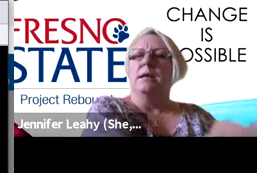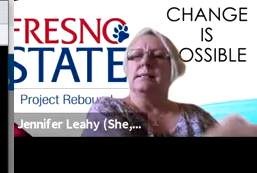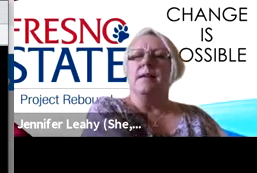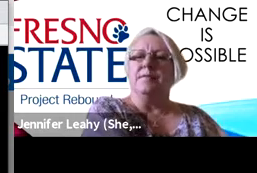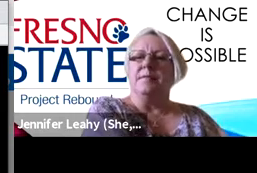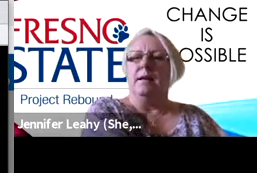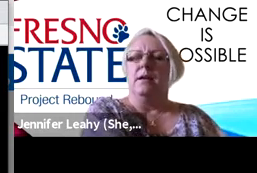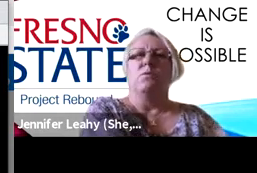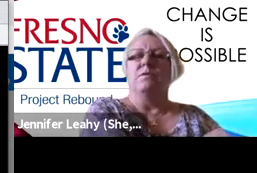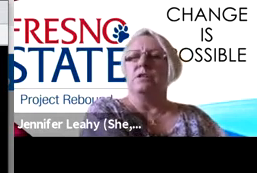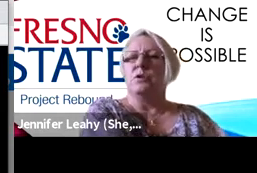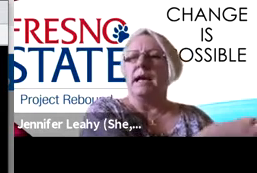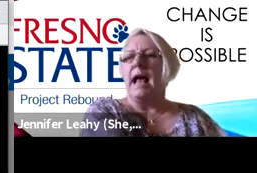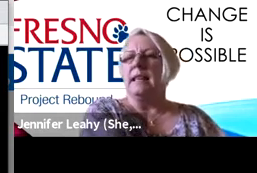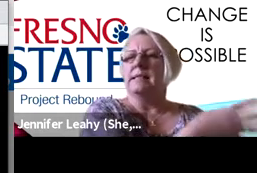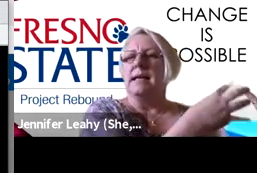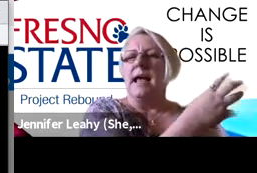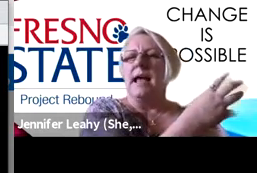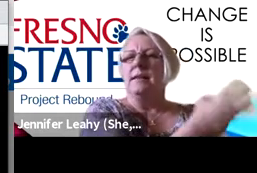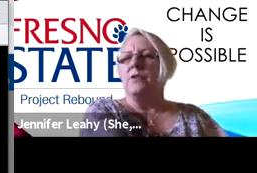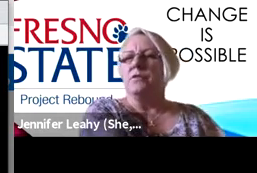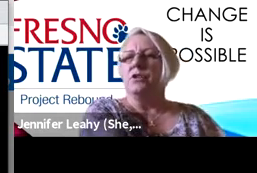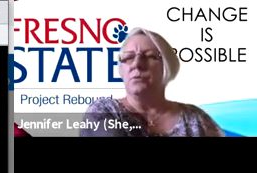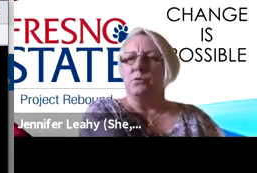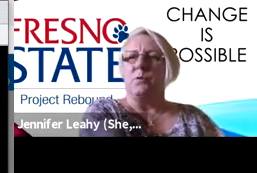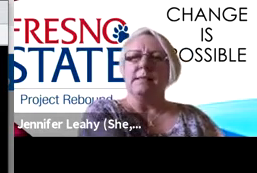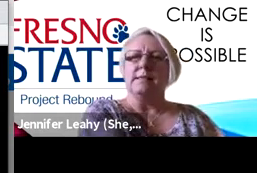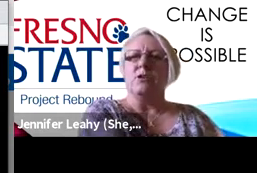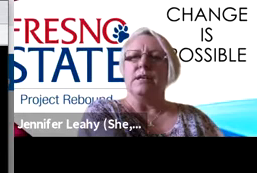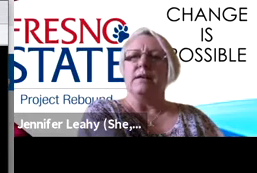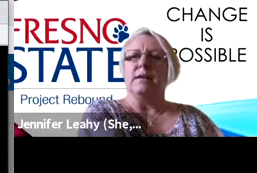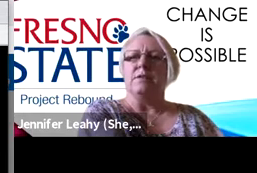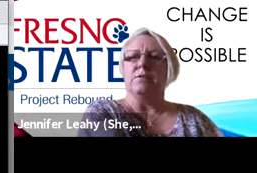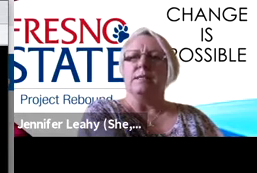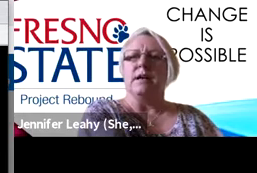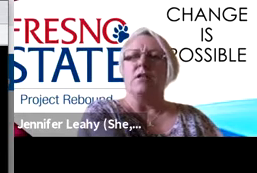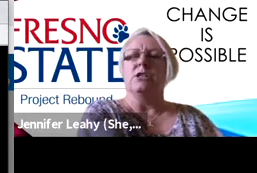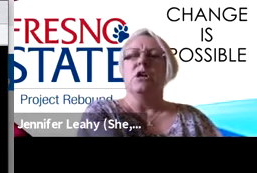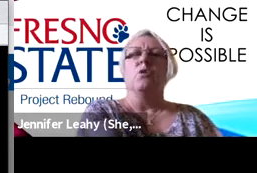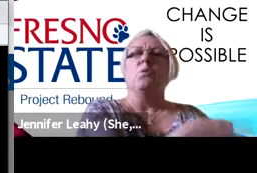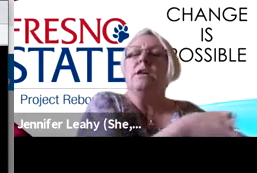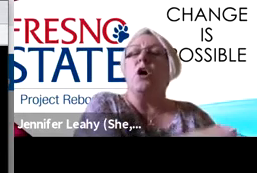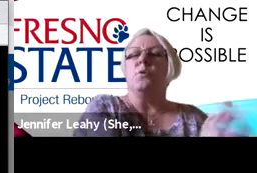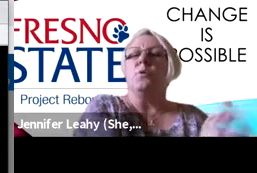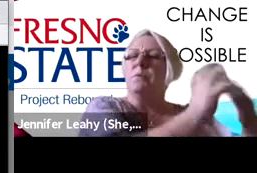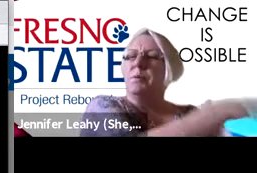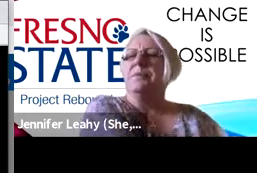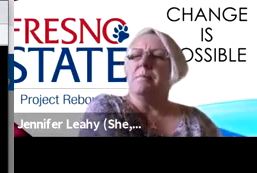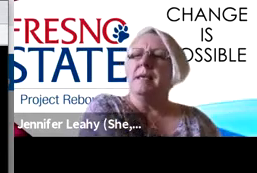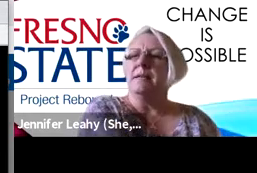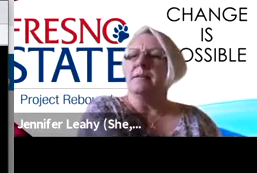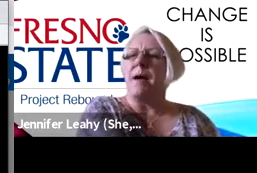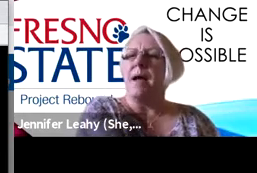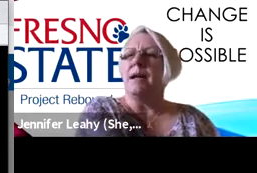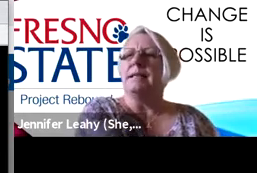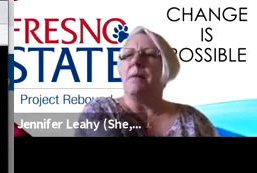pipeline safely with Victoria and Alex and the other individuals with Rising Scholars at Fresno City College. We know that when we put